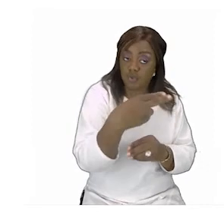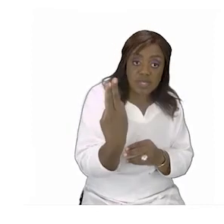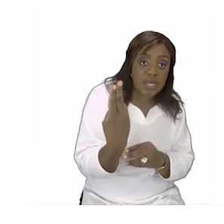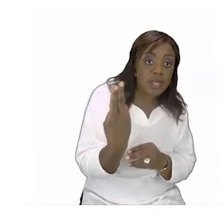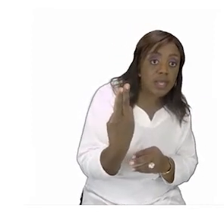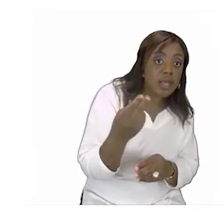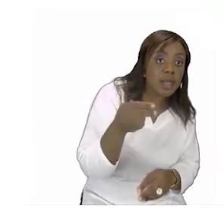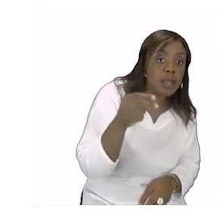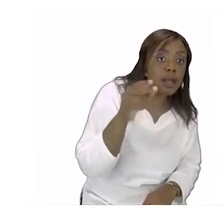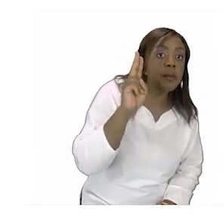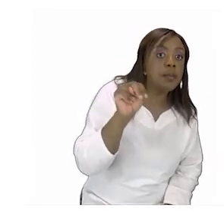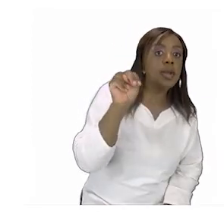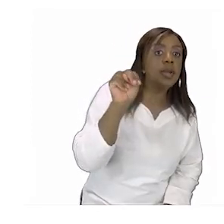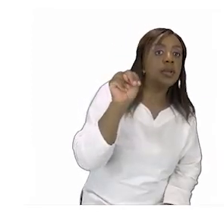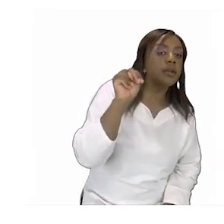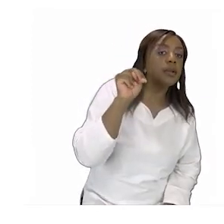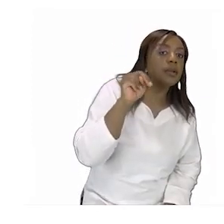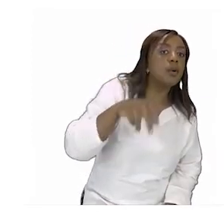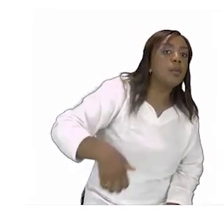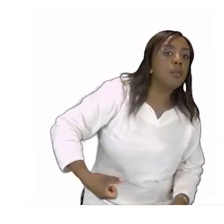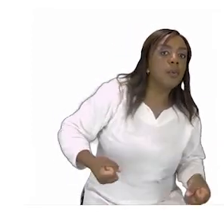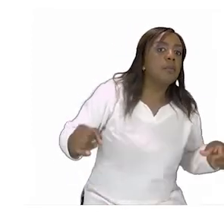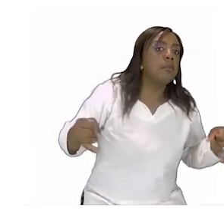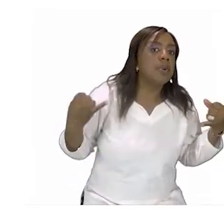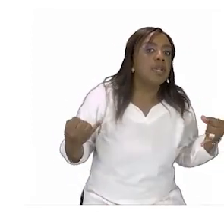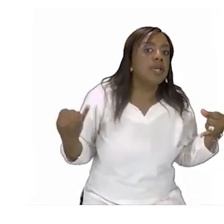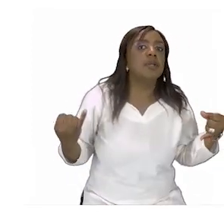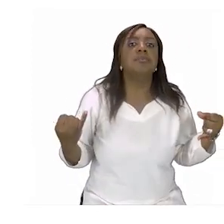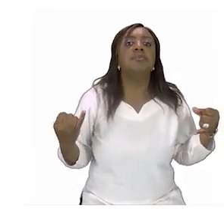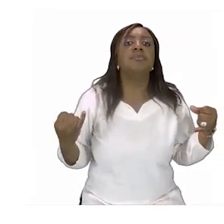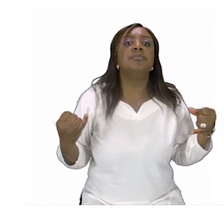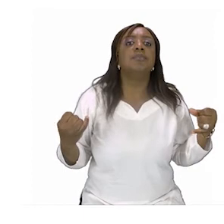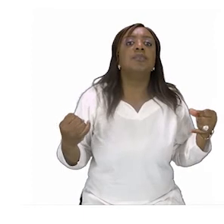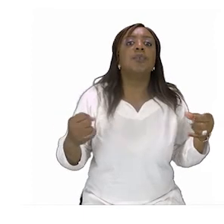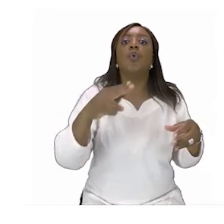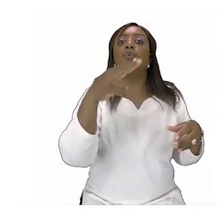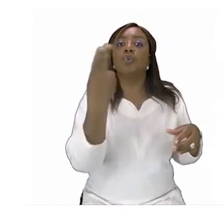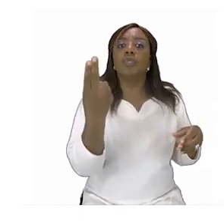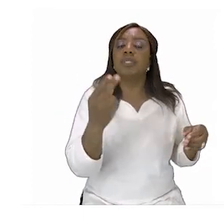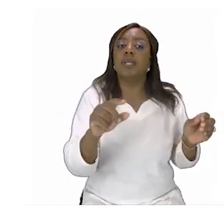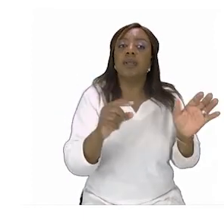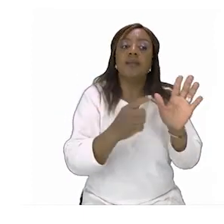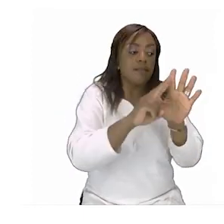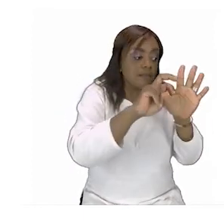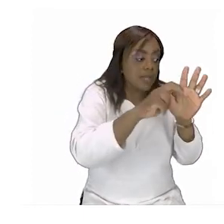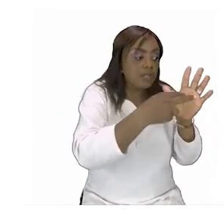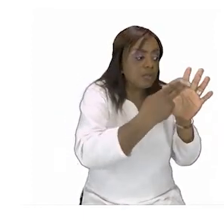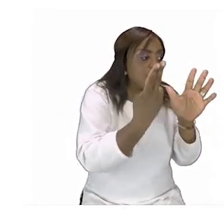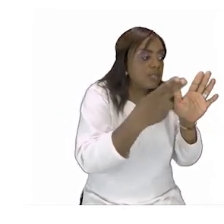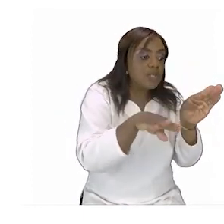Tuesday, Pedro plays dash. Let's look at